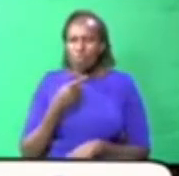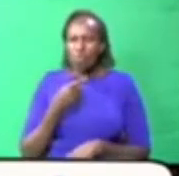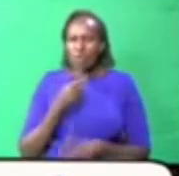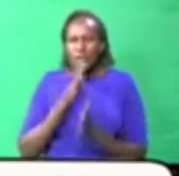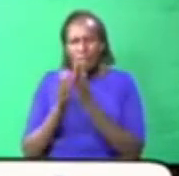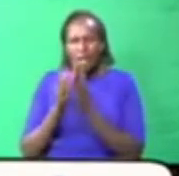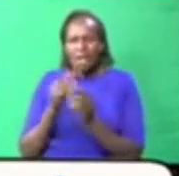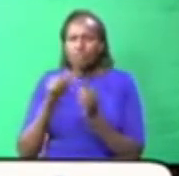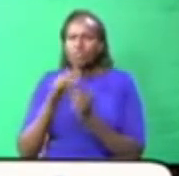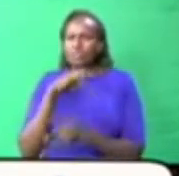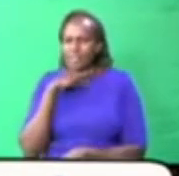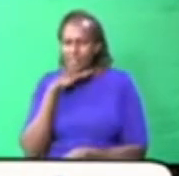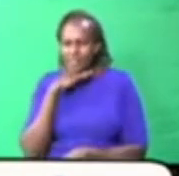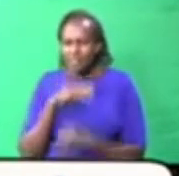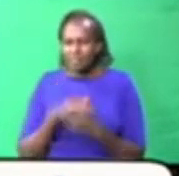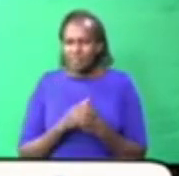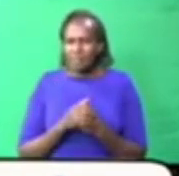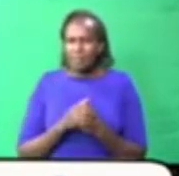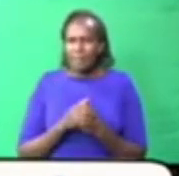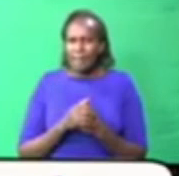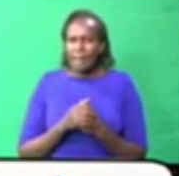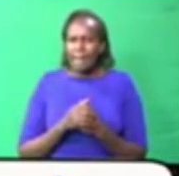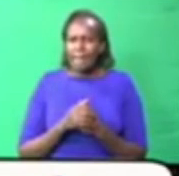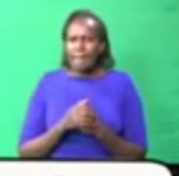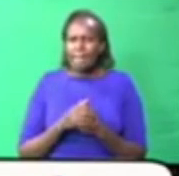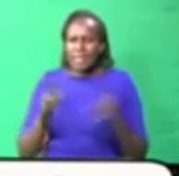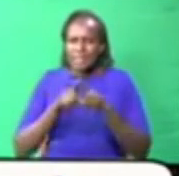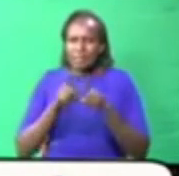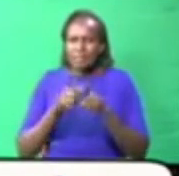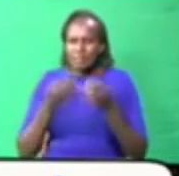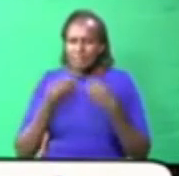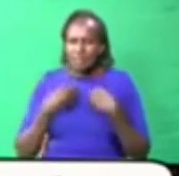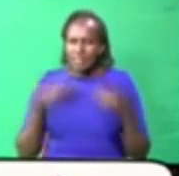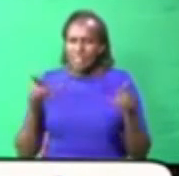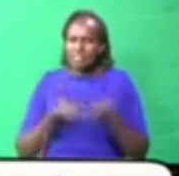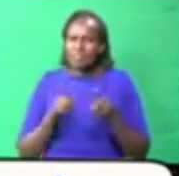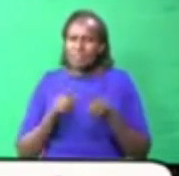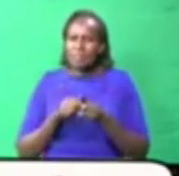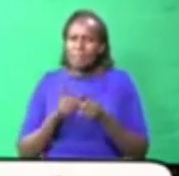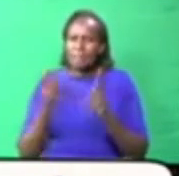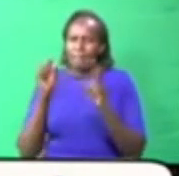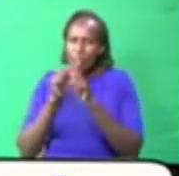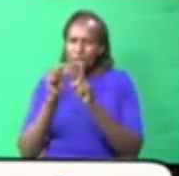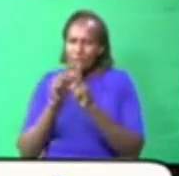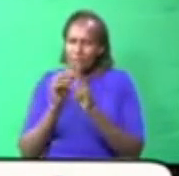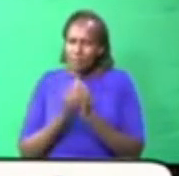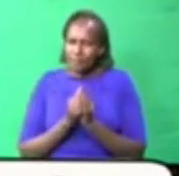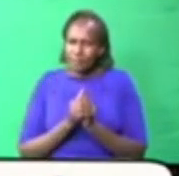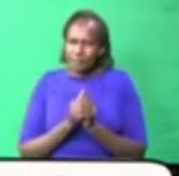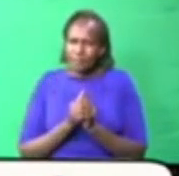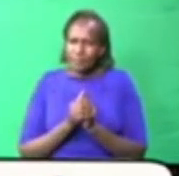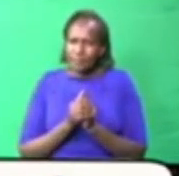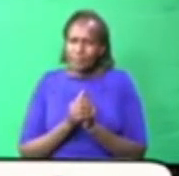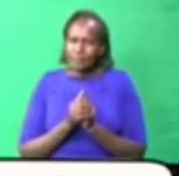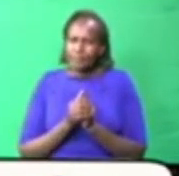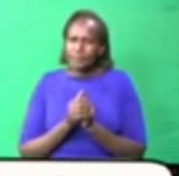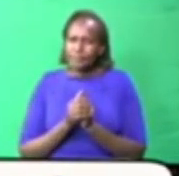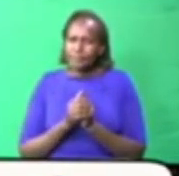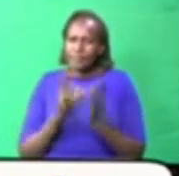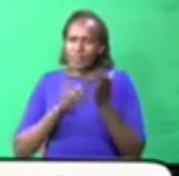you could, maybe you can give us the same version, a message version, the same verse